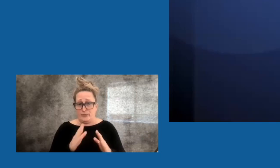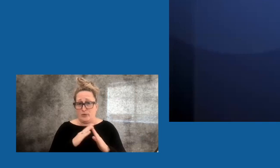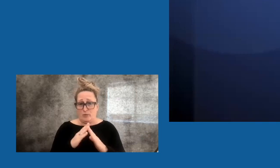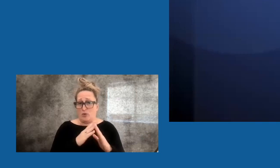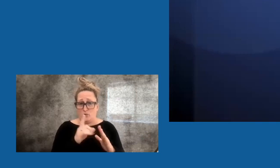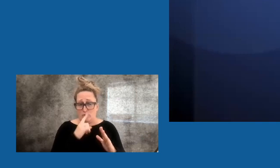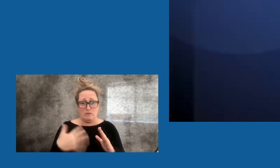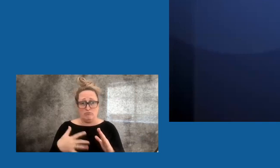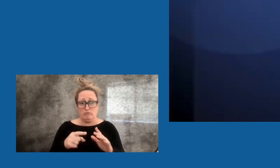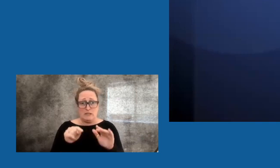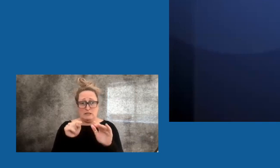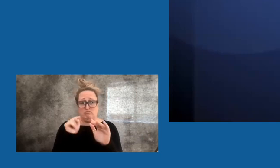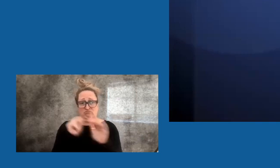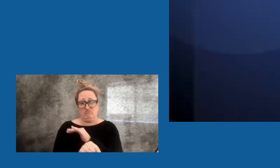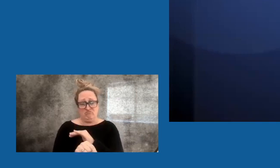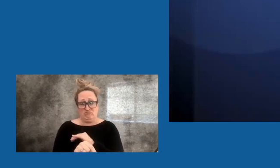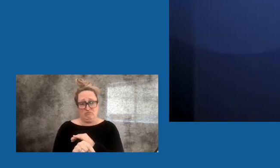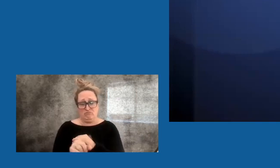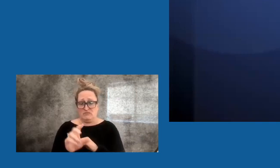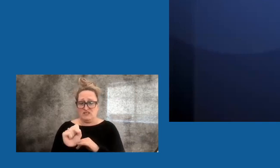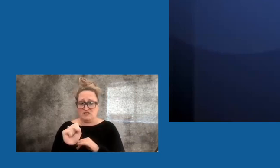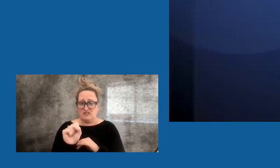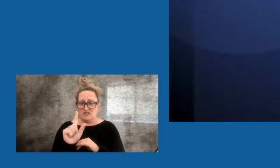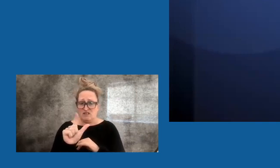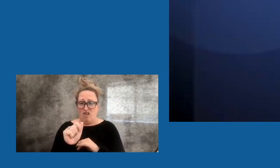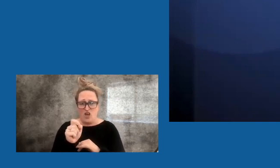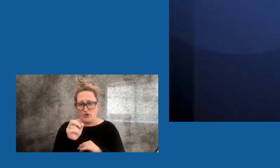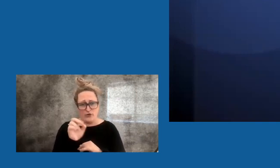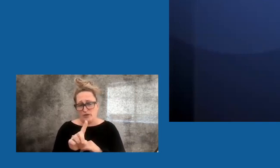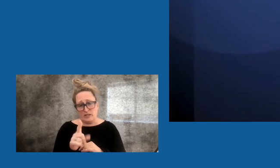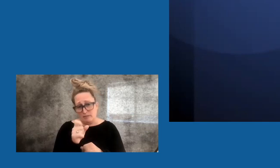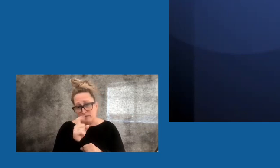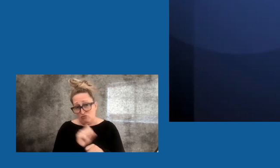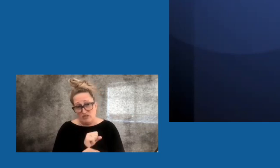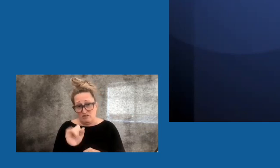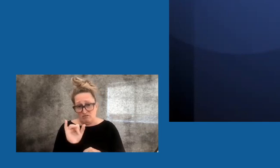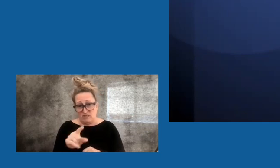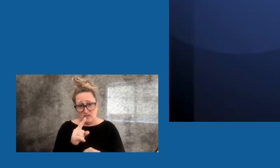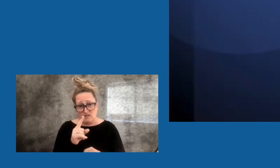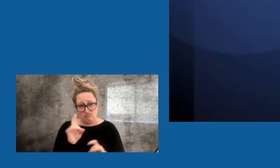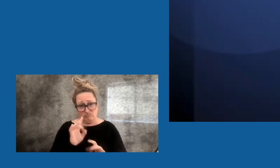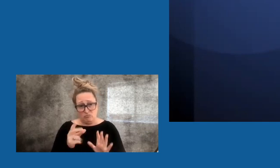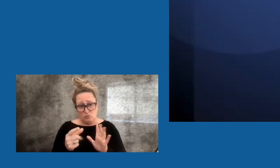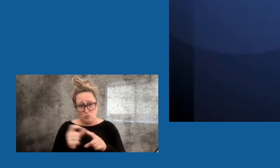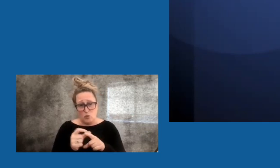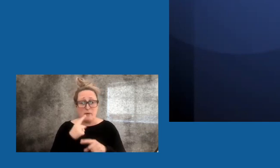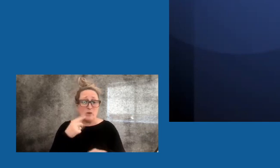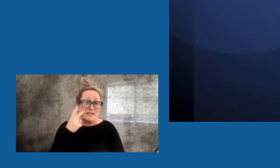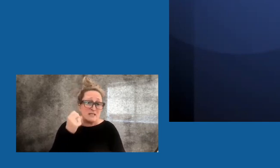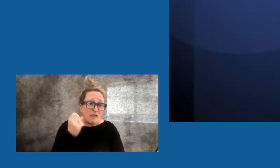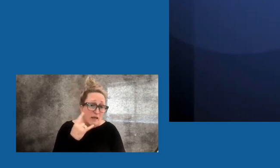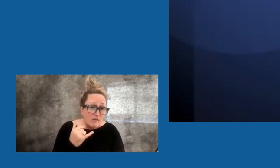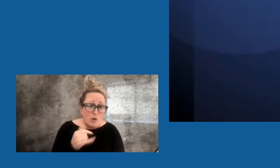been slaughtered, for lack of a better word. I mean, let's just be real here. You can see Southern